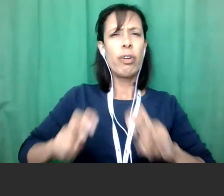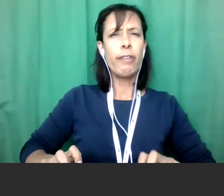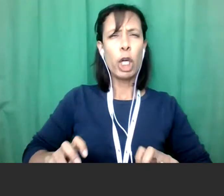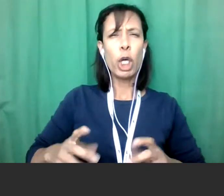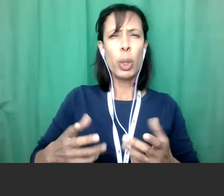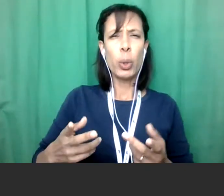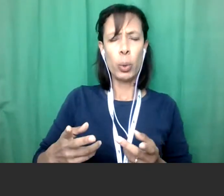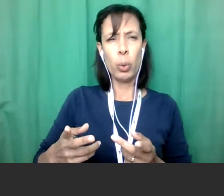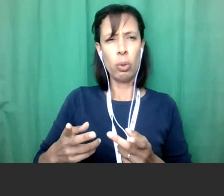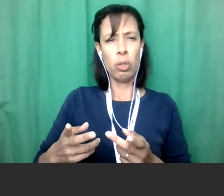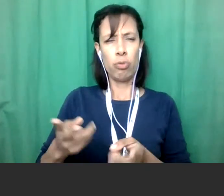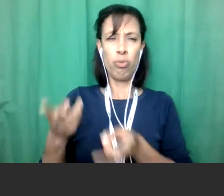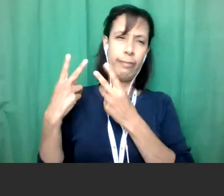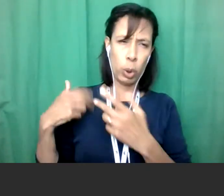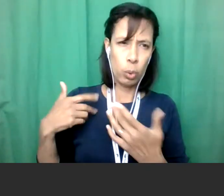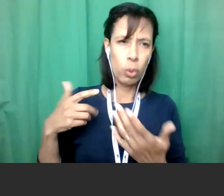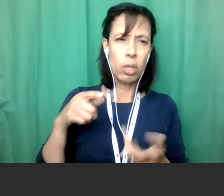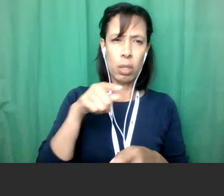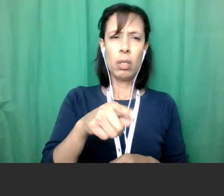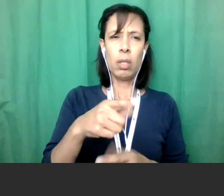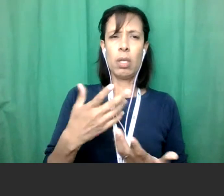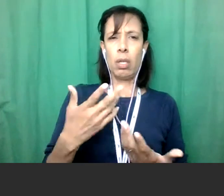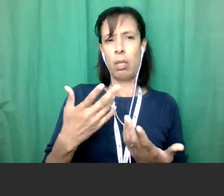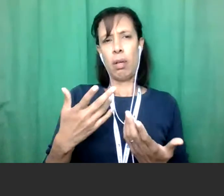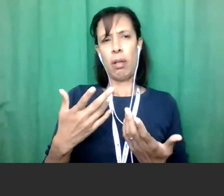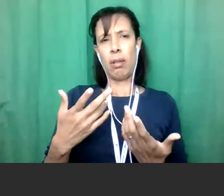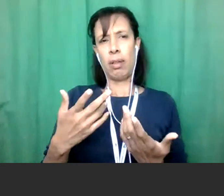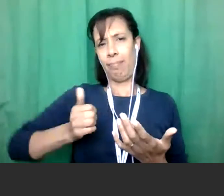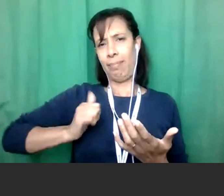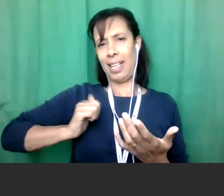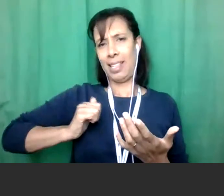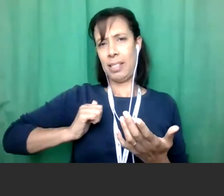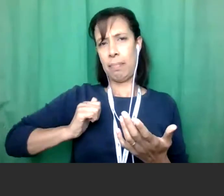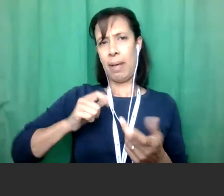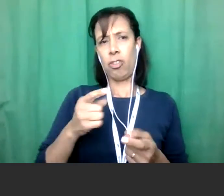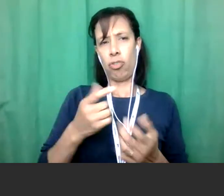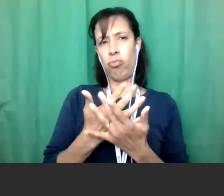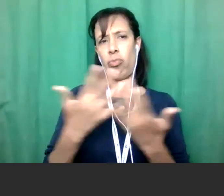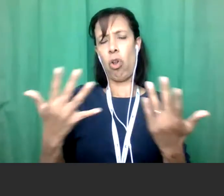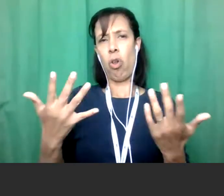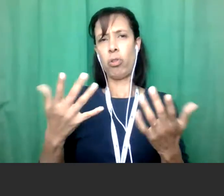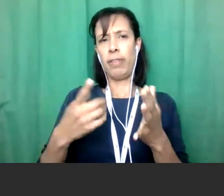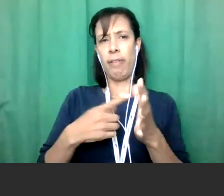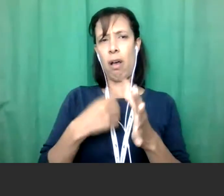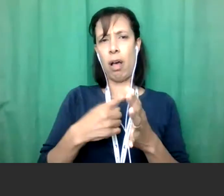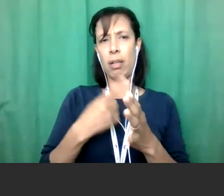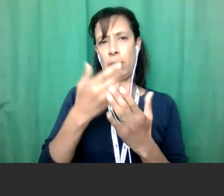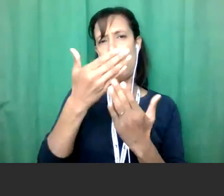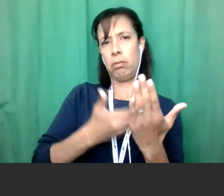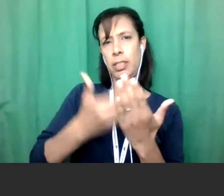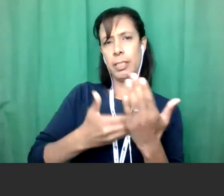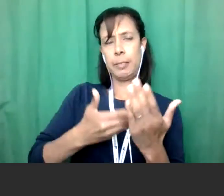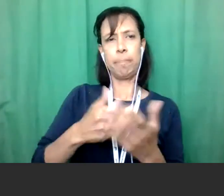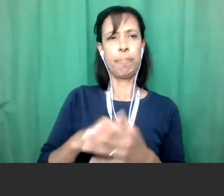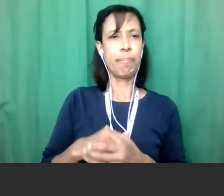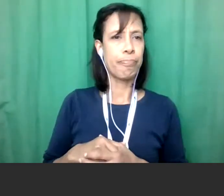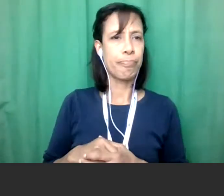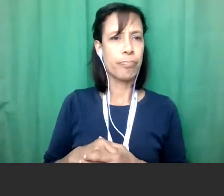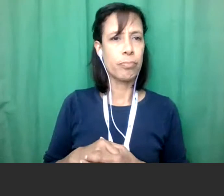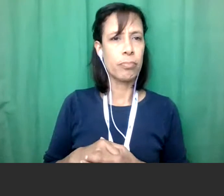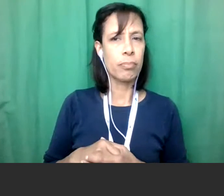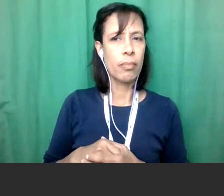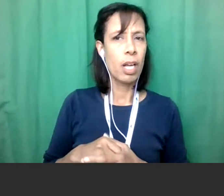We are recording this, so I'm hoping that that will be clear in the recording to those of you that haven't seen it. I haven't seen anybody else saying they're